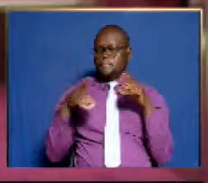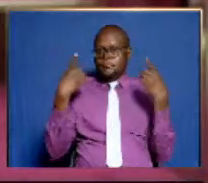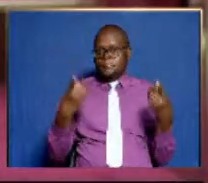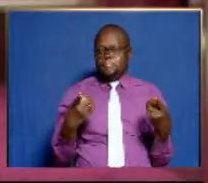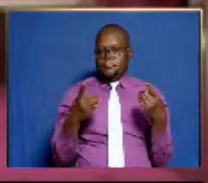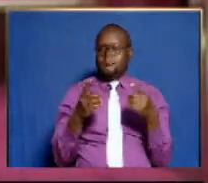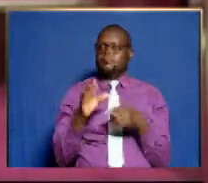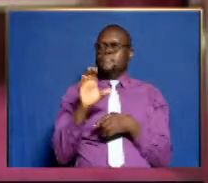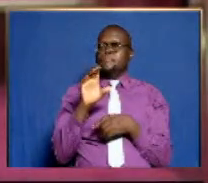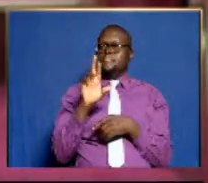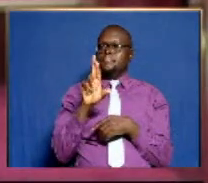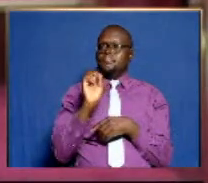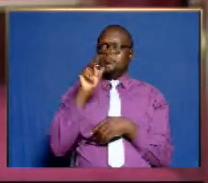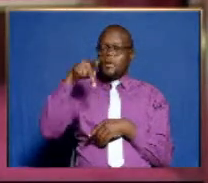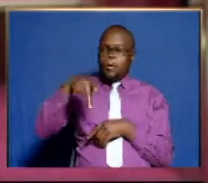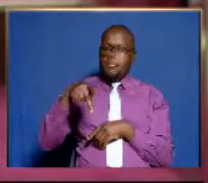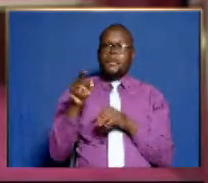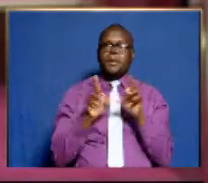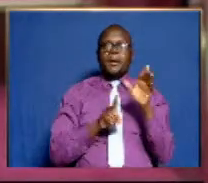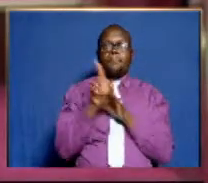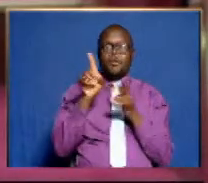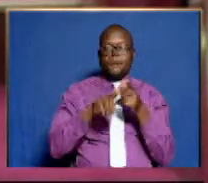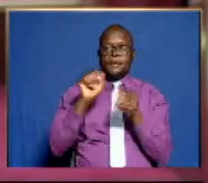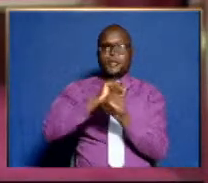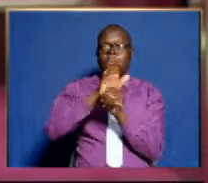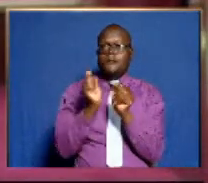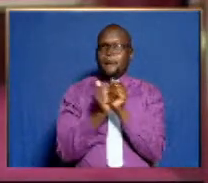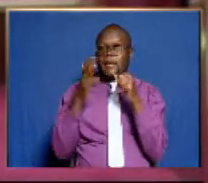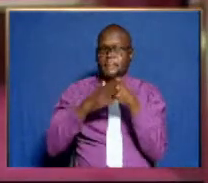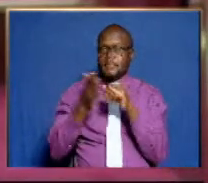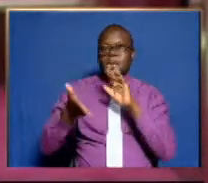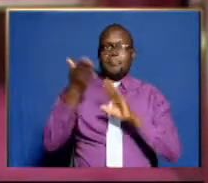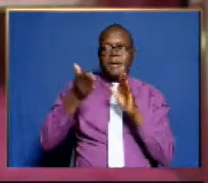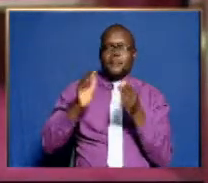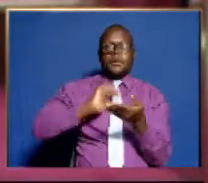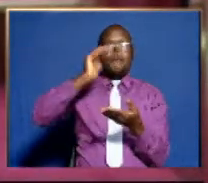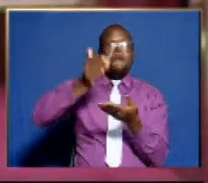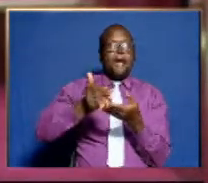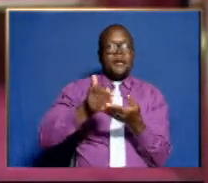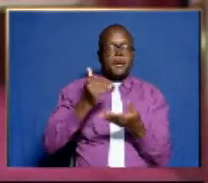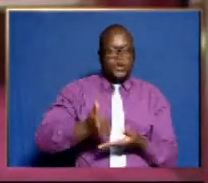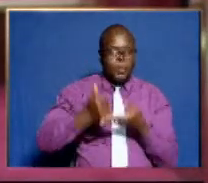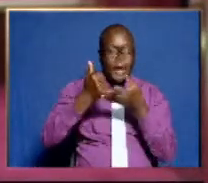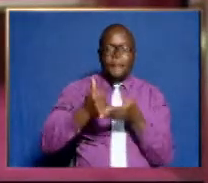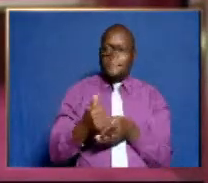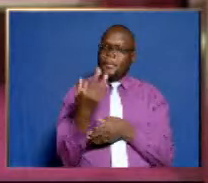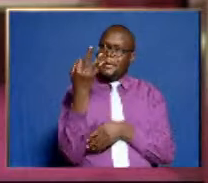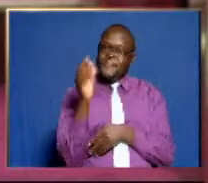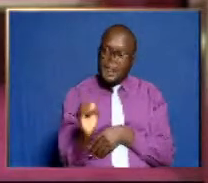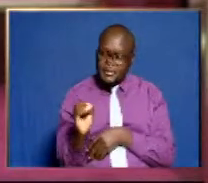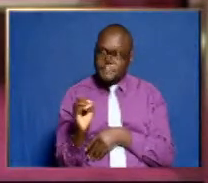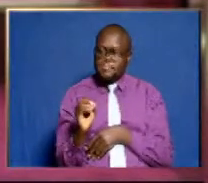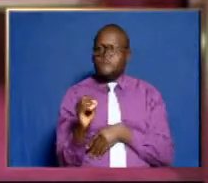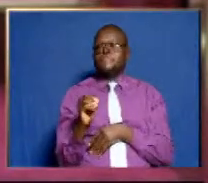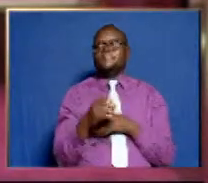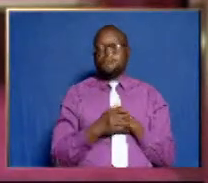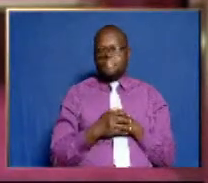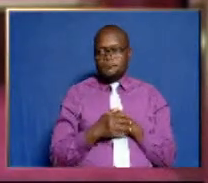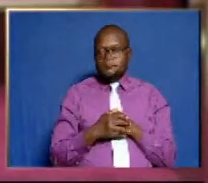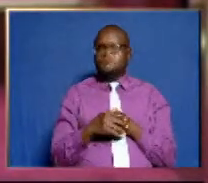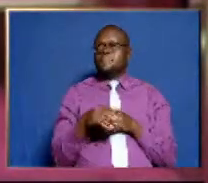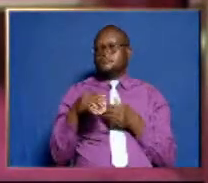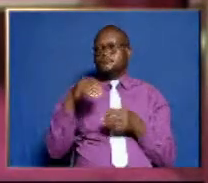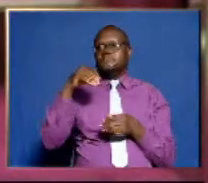Crop Development. 29, COVID-19 Emergency Response Fund. Number 30, the State Department for